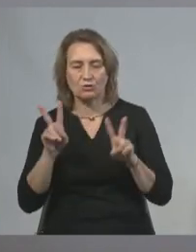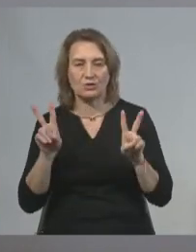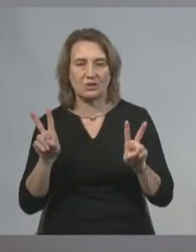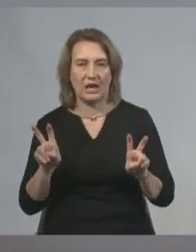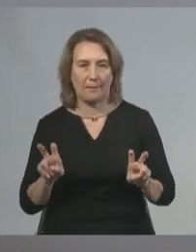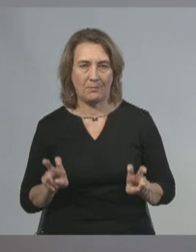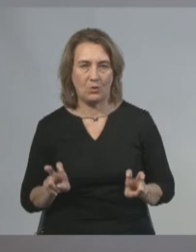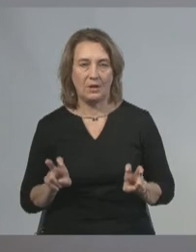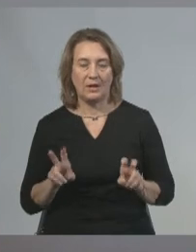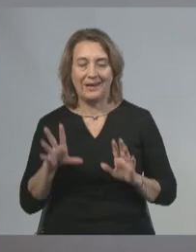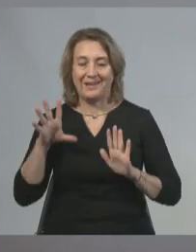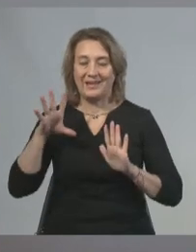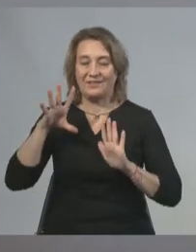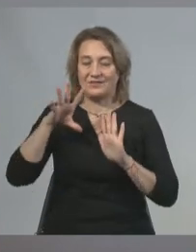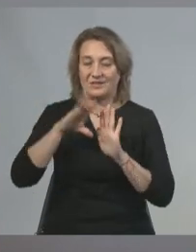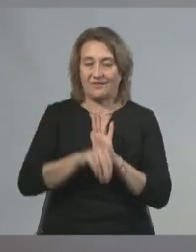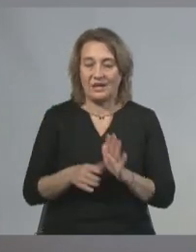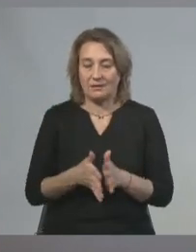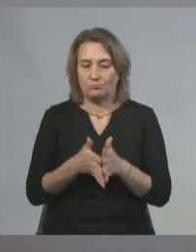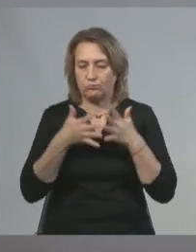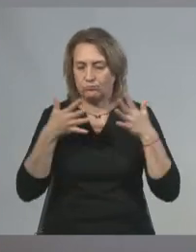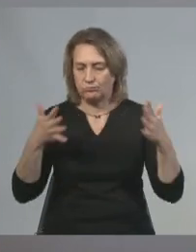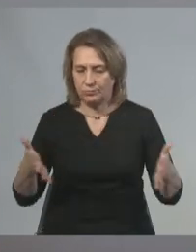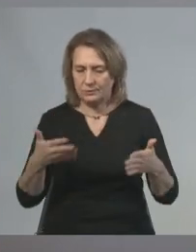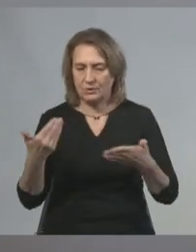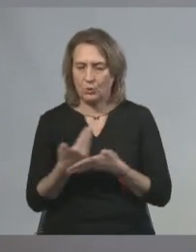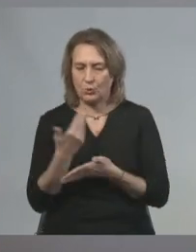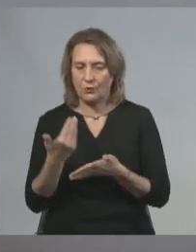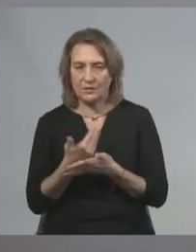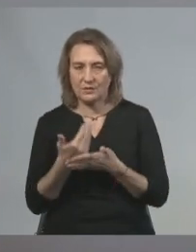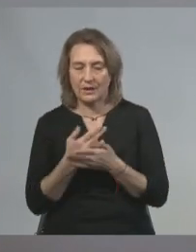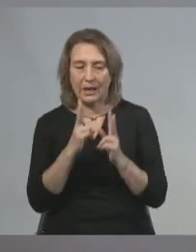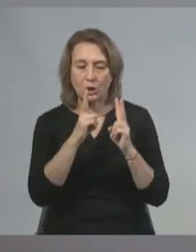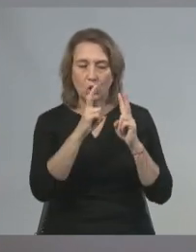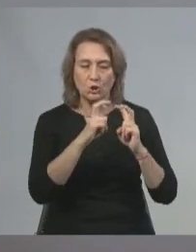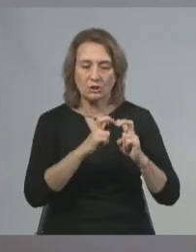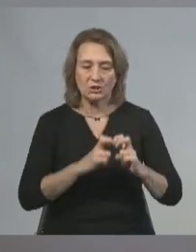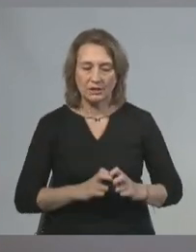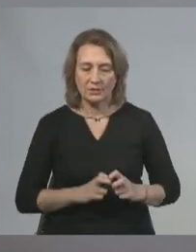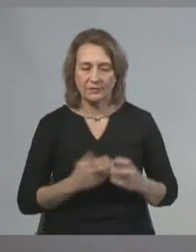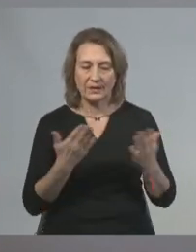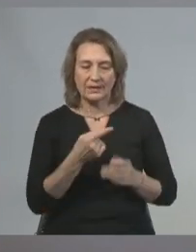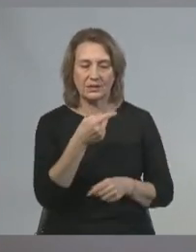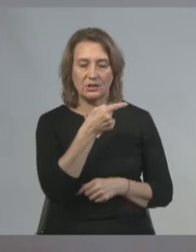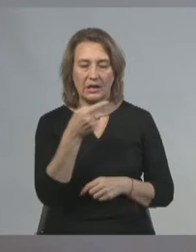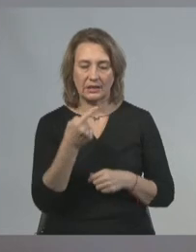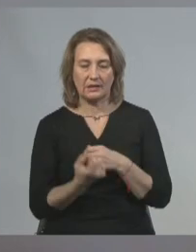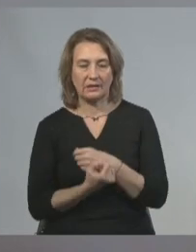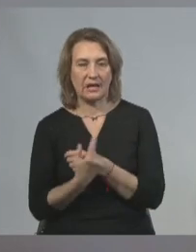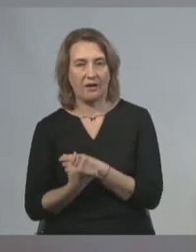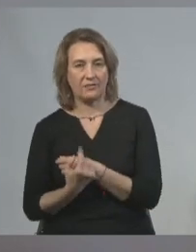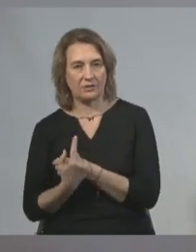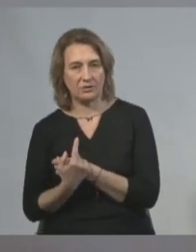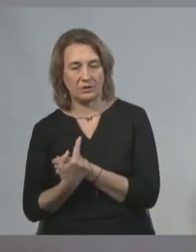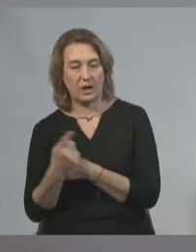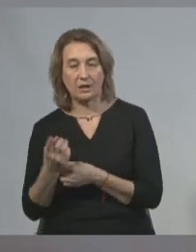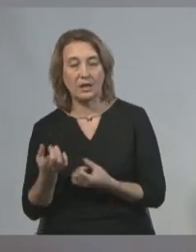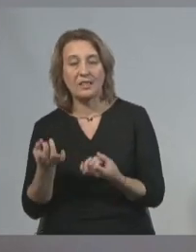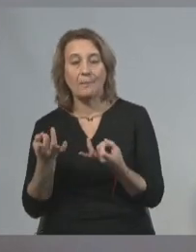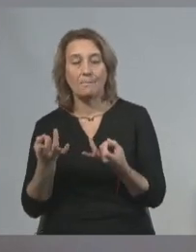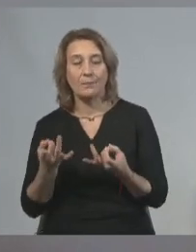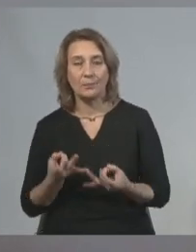context into some kind of exploring that phenomena it's not just about one case one case is always a